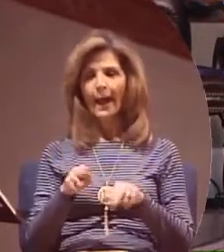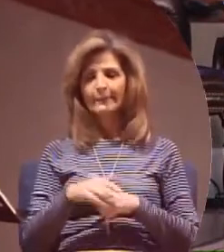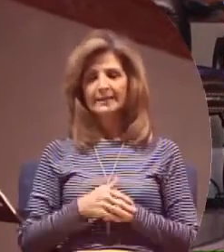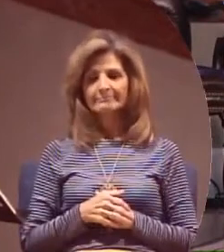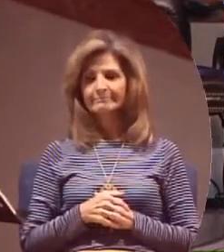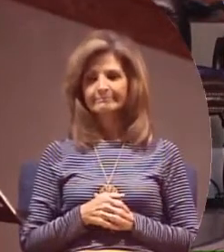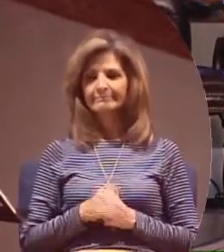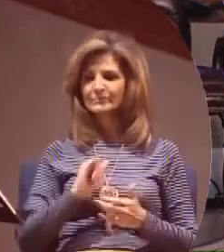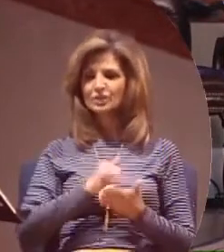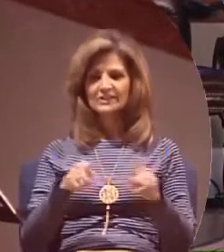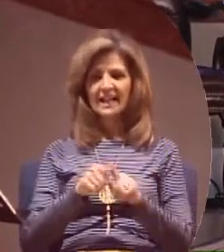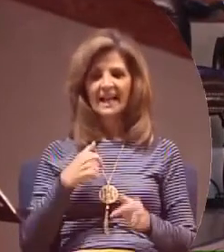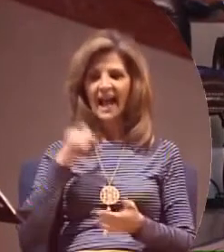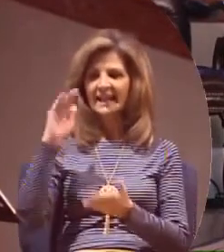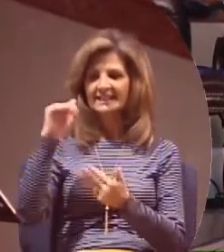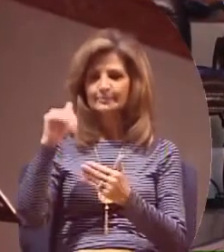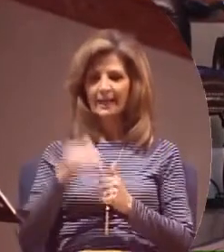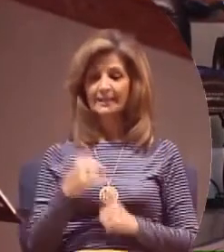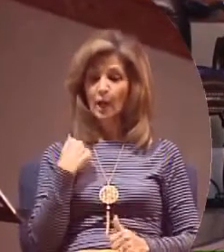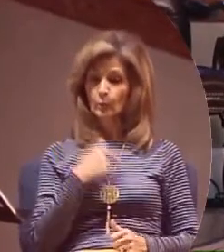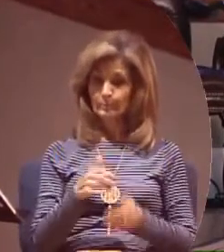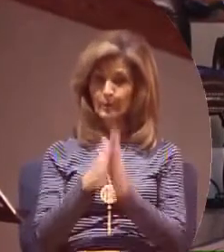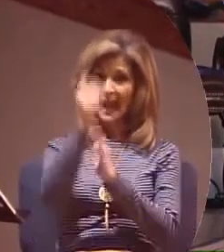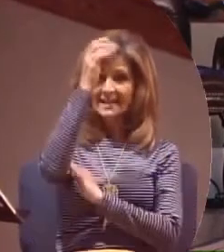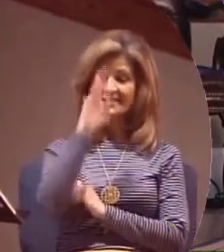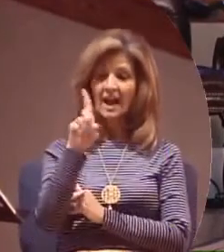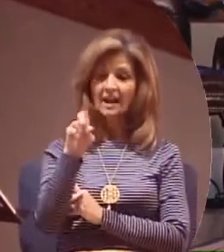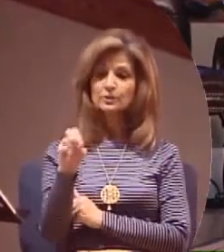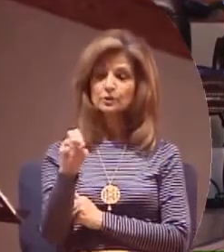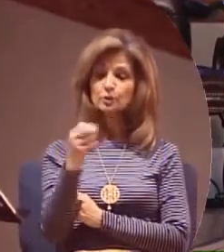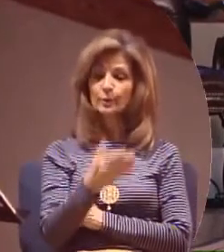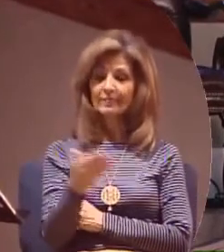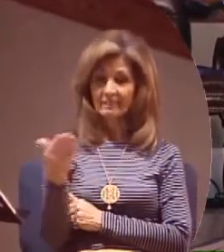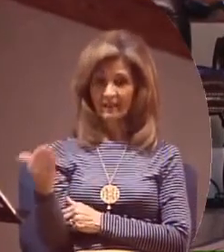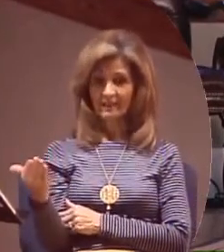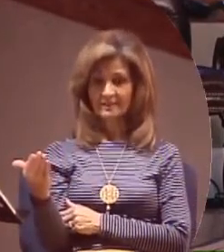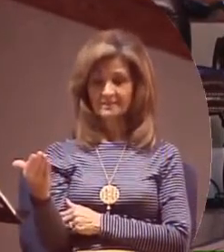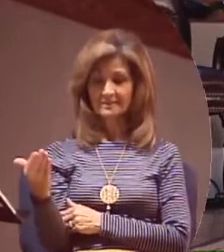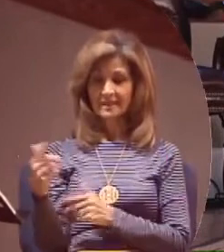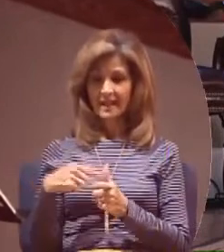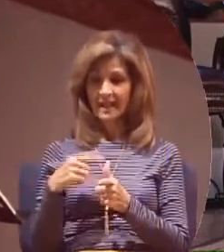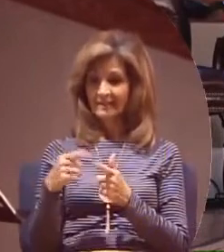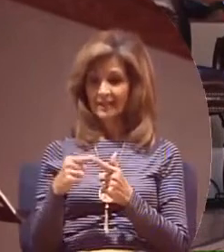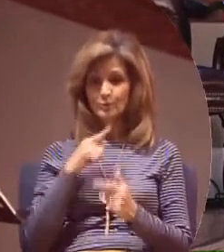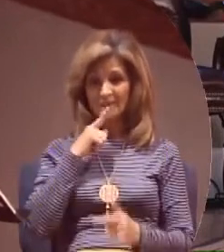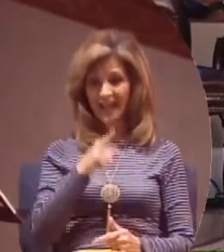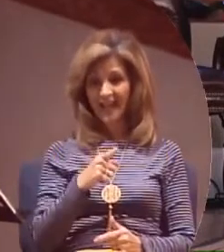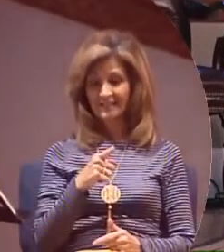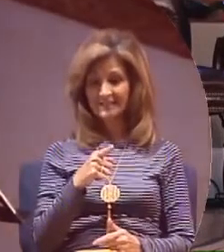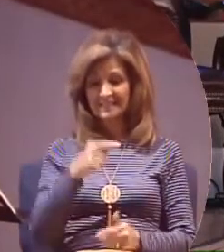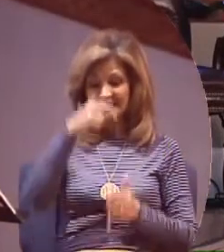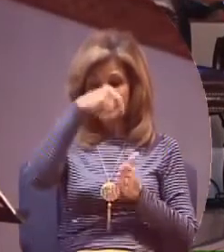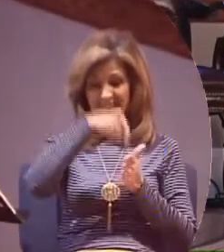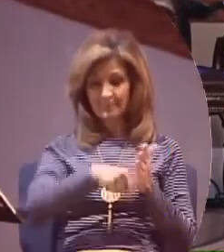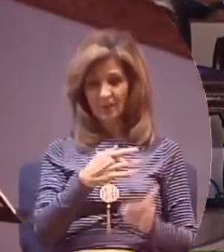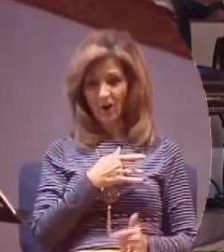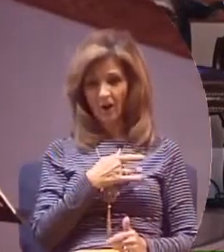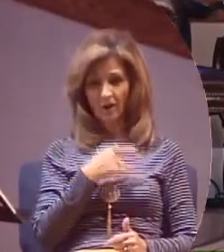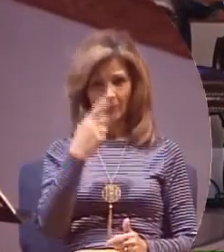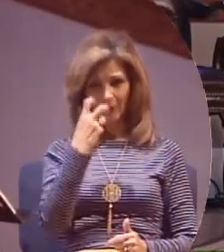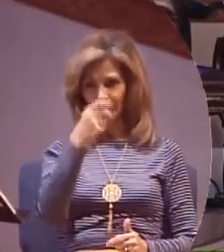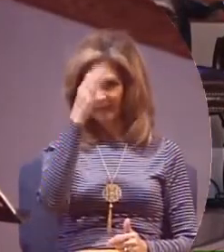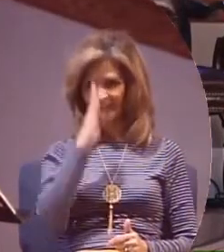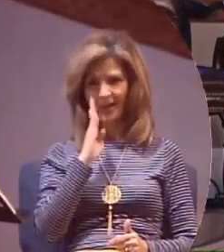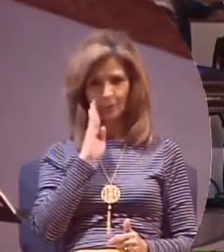just as I expected. We pray and we ask God to do things, and yet in reality, deep down, we don't believe God's going to do